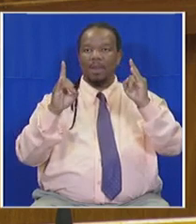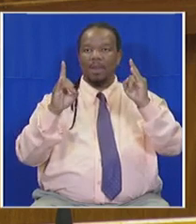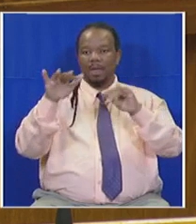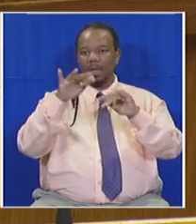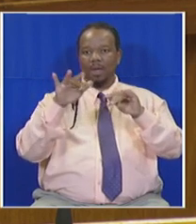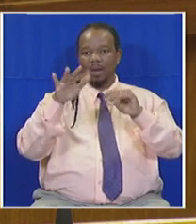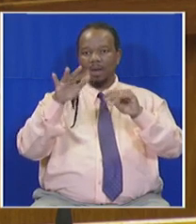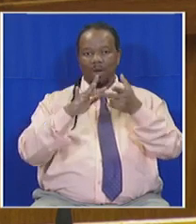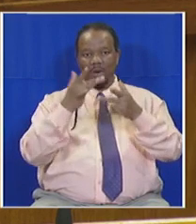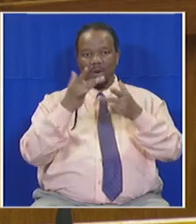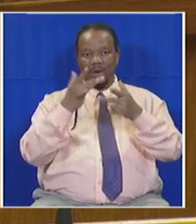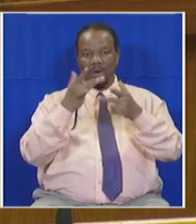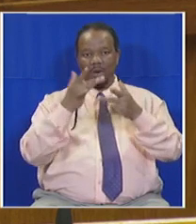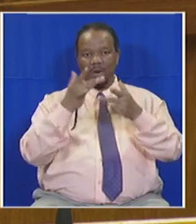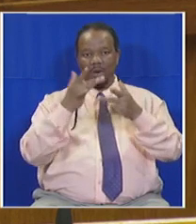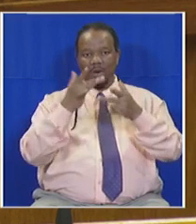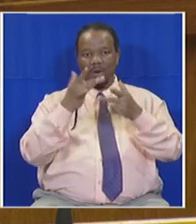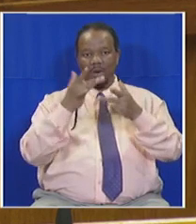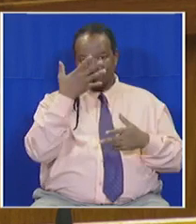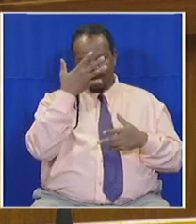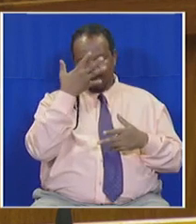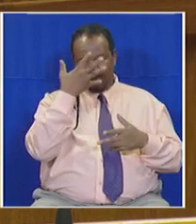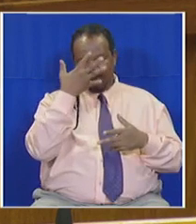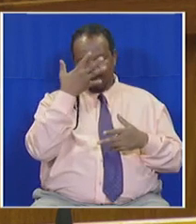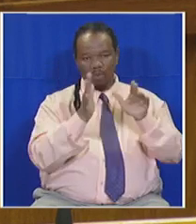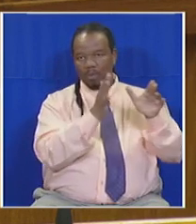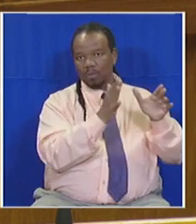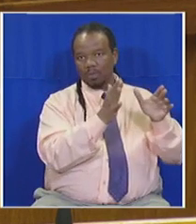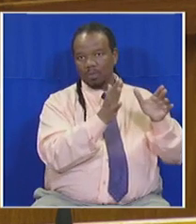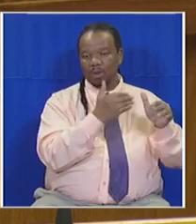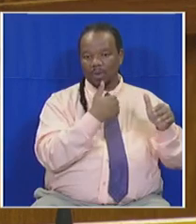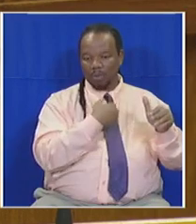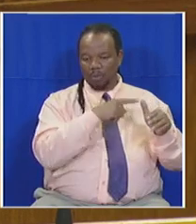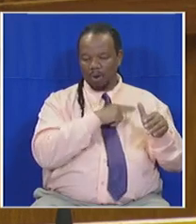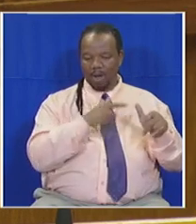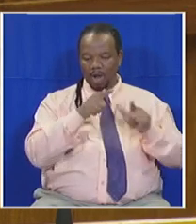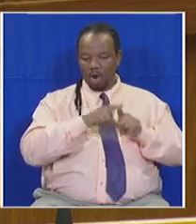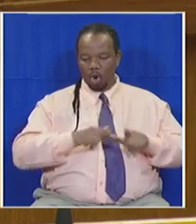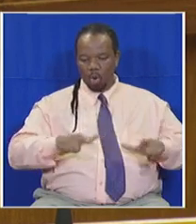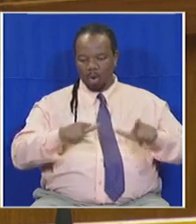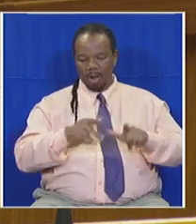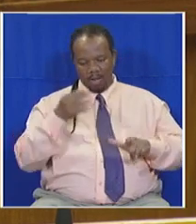Indian and colored communities were compromised by the fragmented local government system